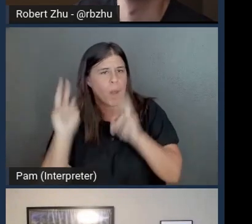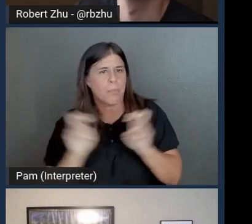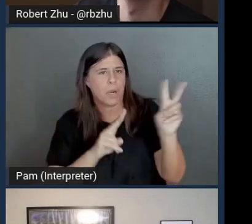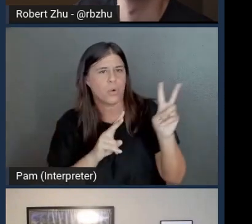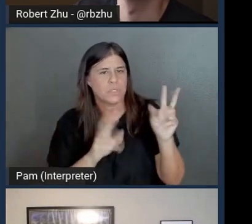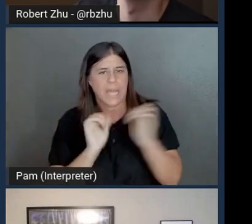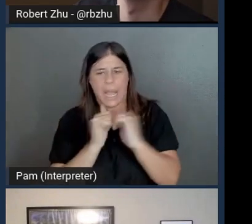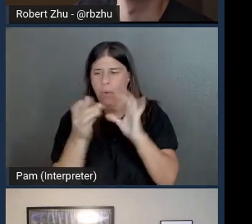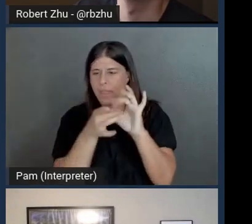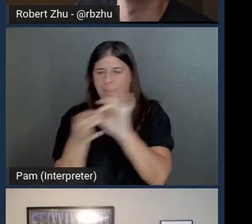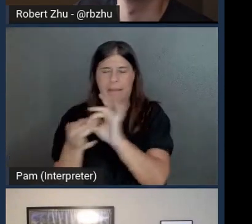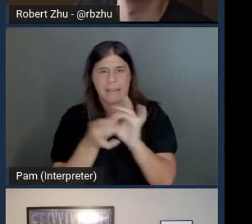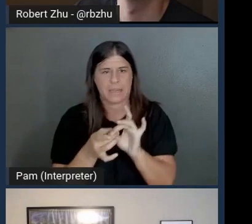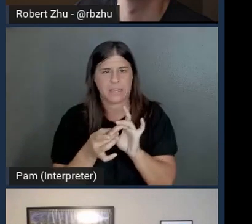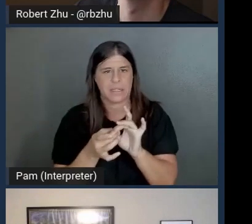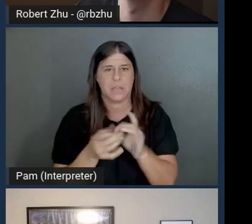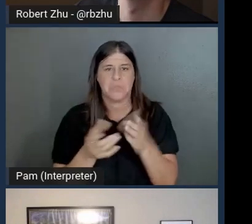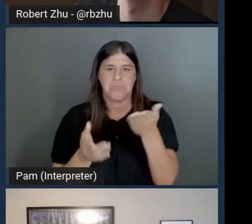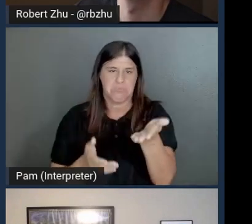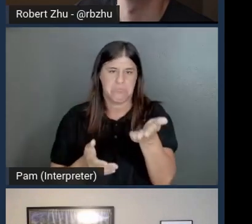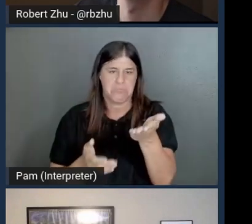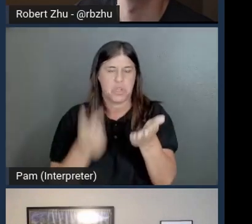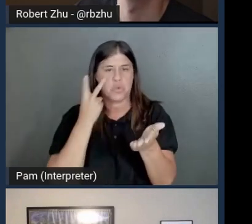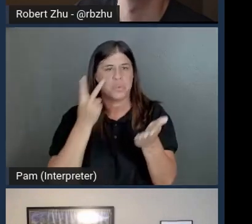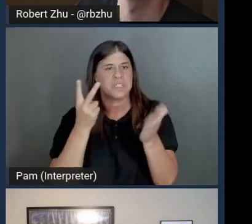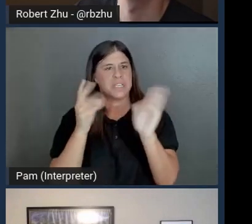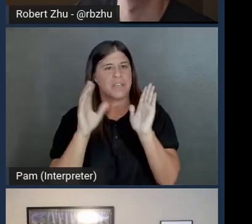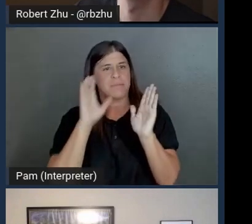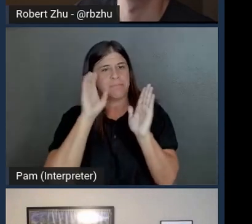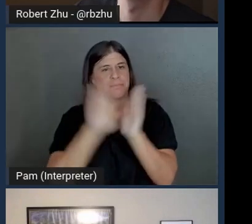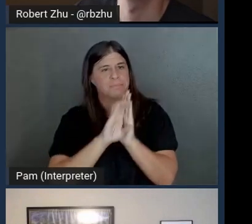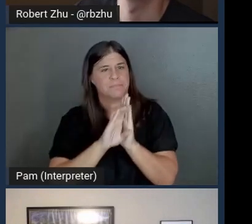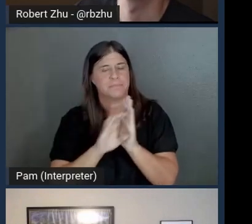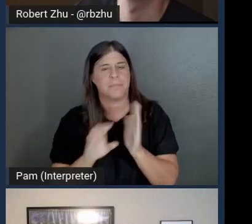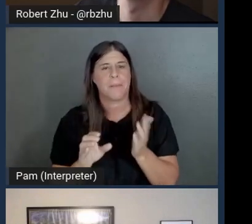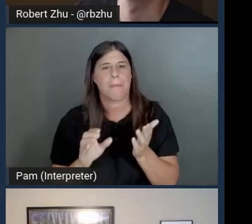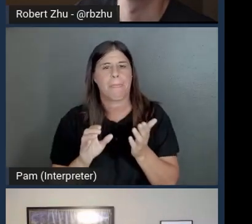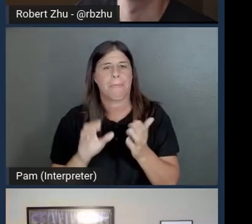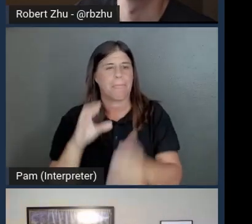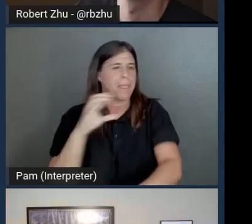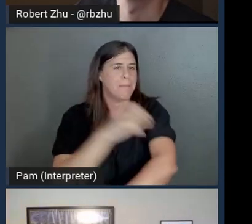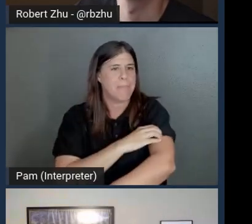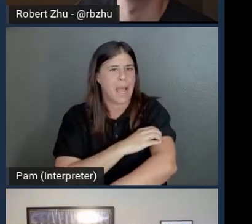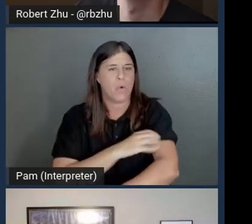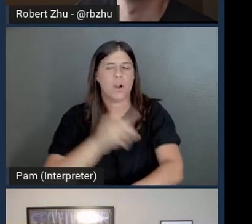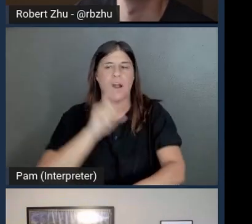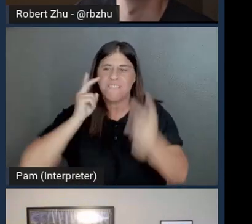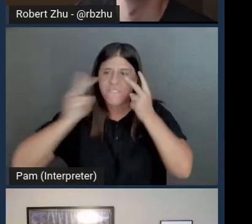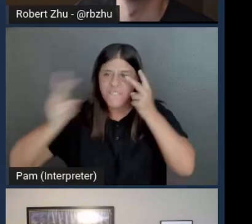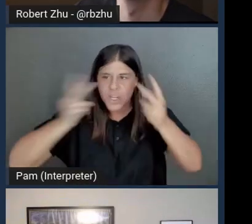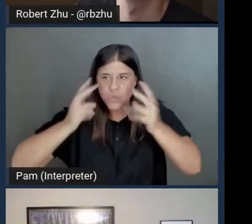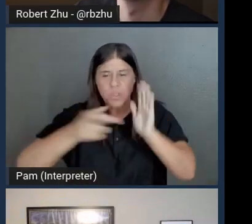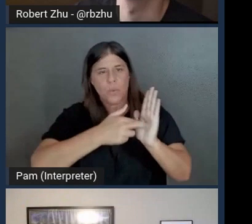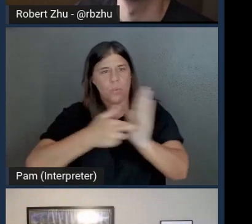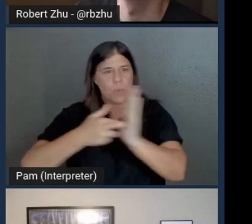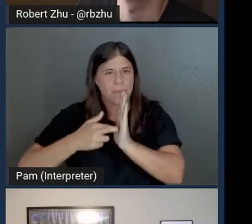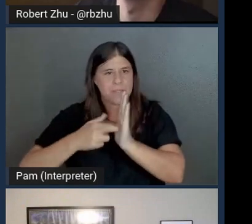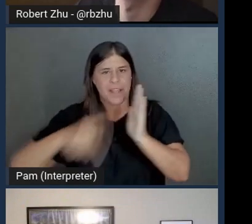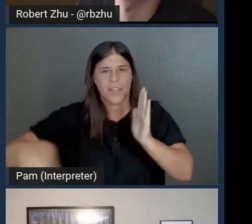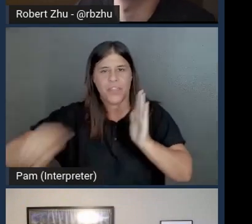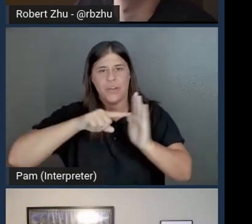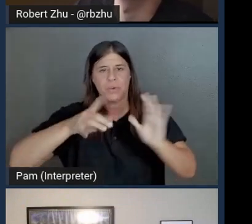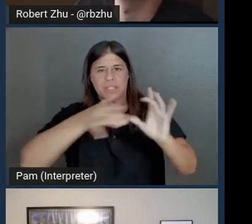able to do that and be able to visualize those sorts of results. And you can kind of start to see the power of being able to visually represent these sorts of connections between